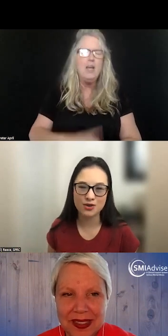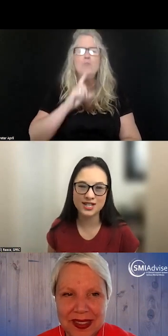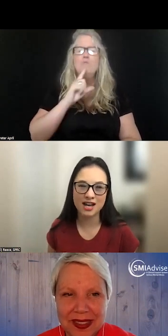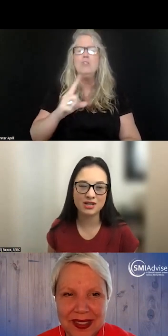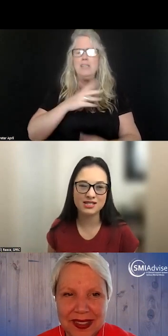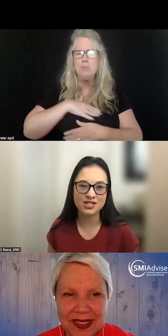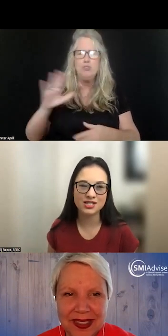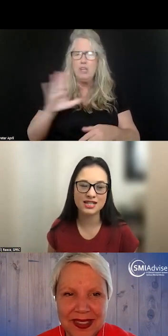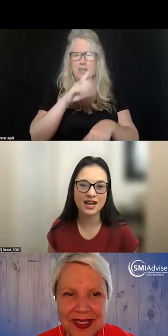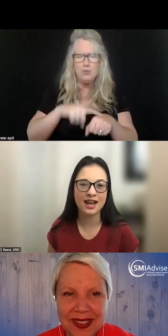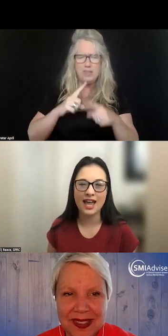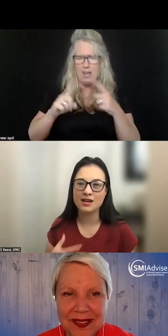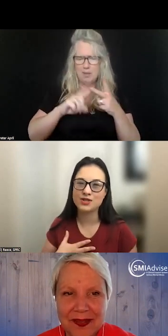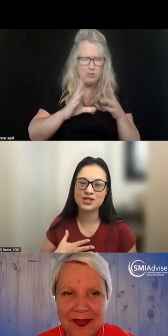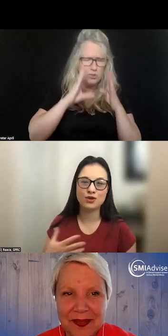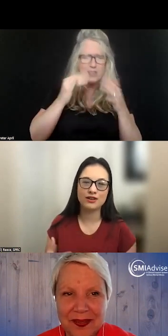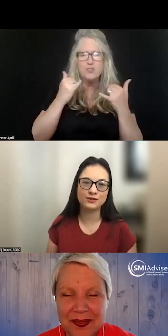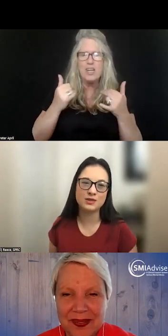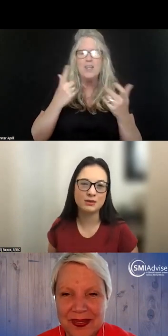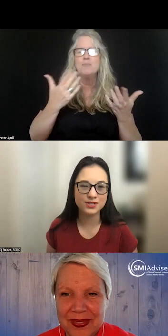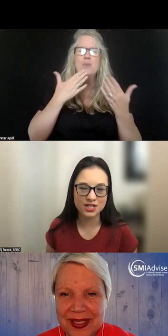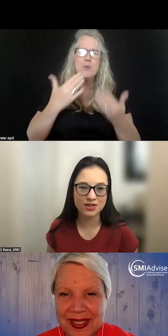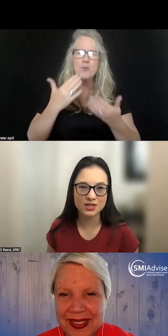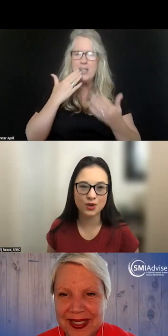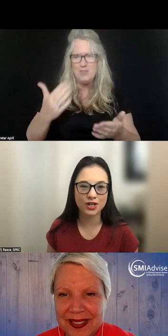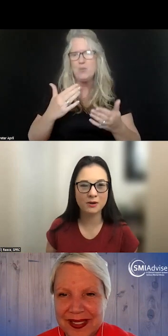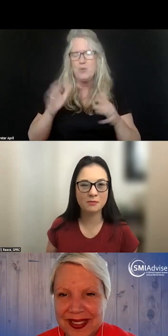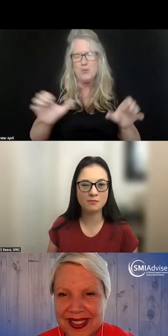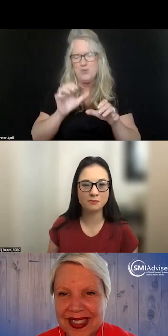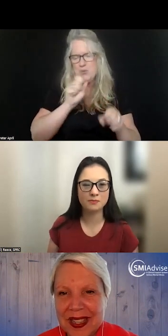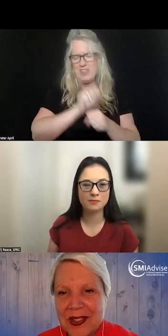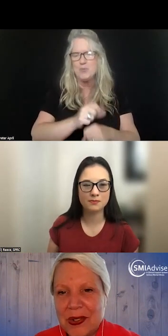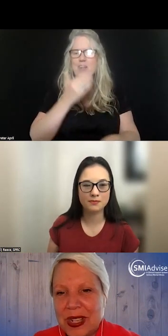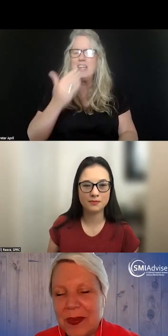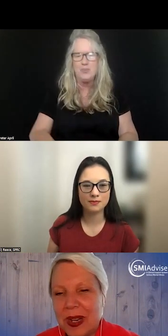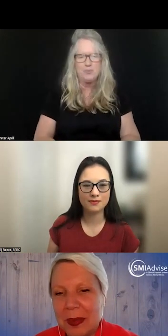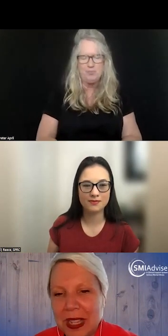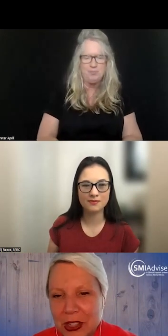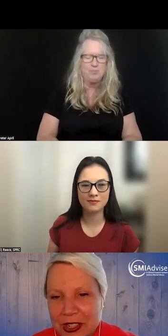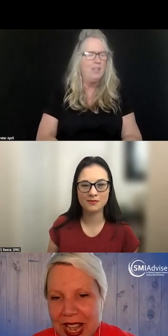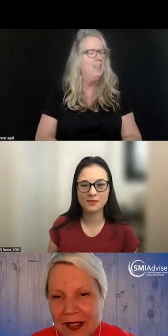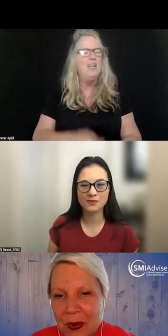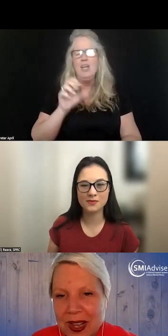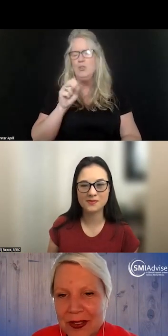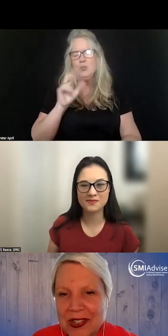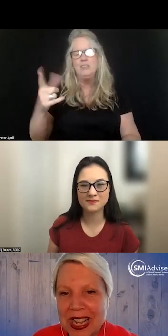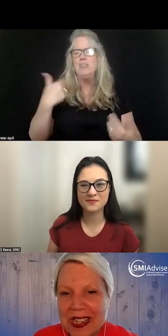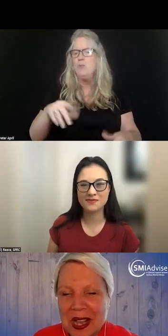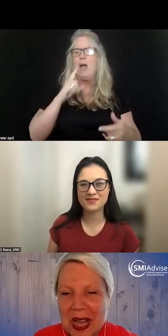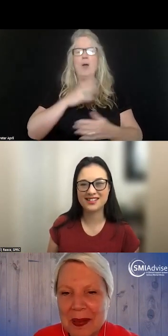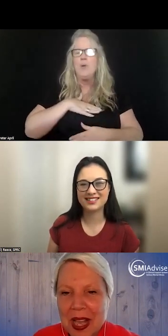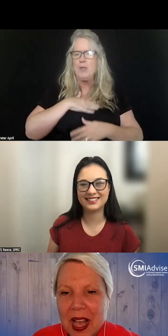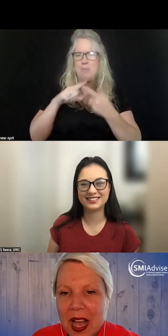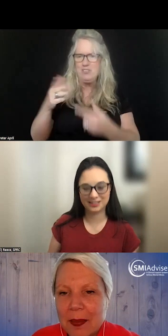appreciate your time and attention today, and I'm just so grateful to be able to do this work. Susie, what a pleasure to have you on for a